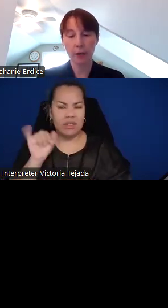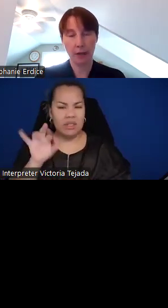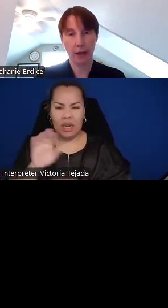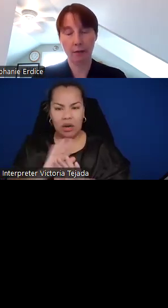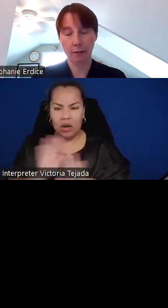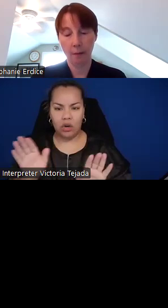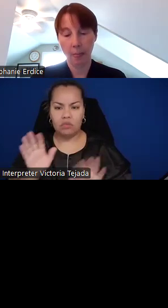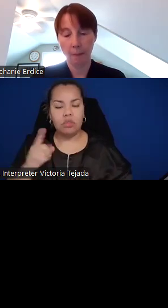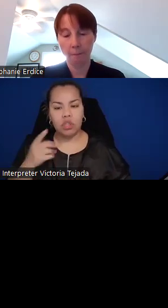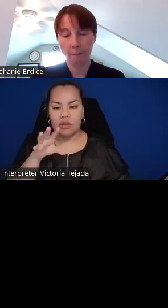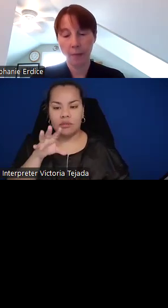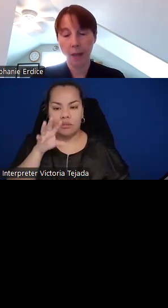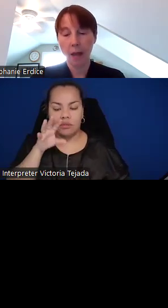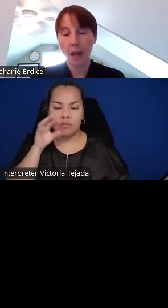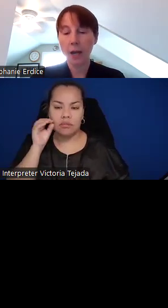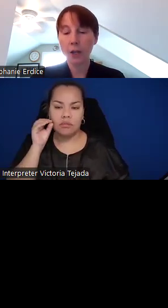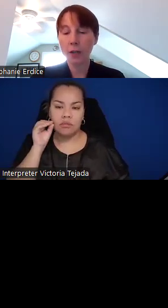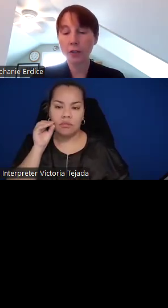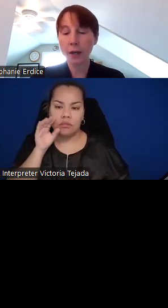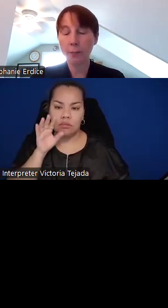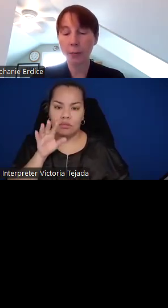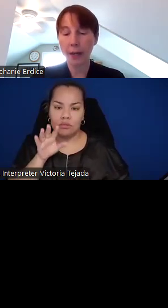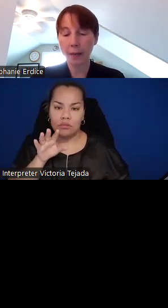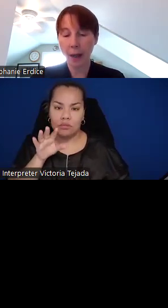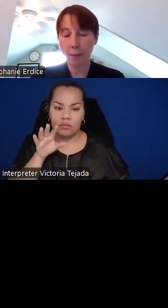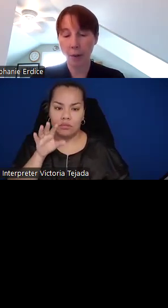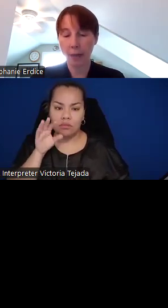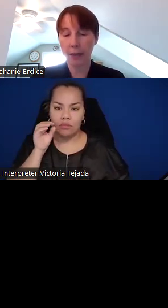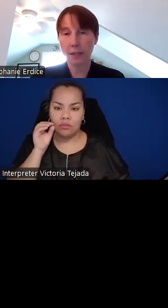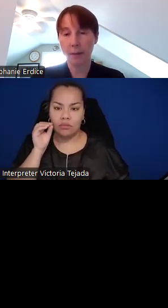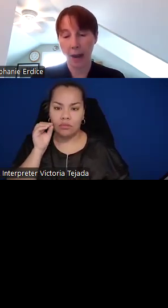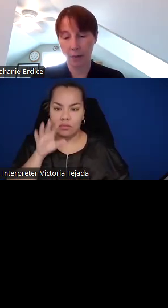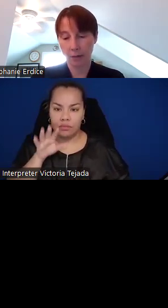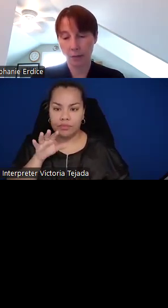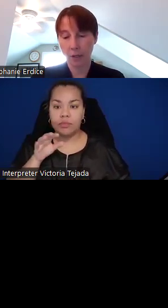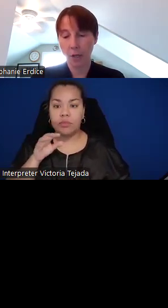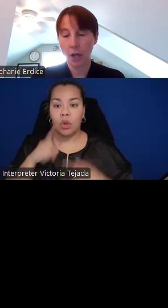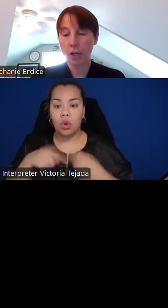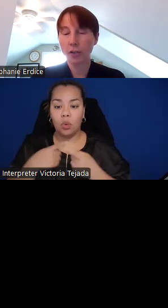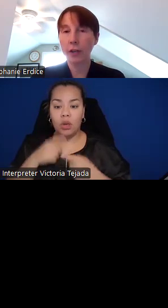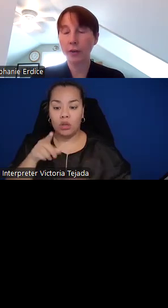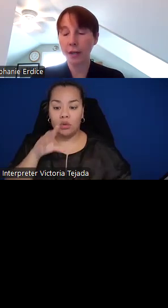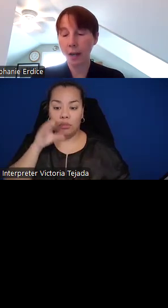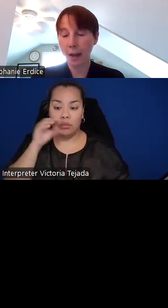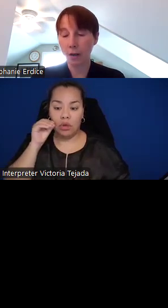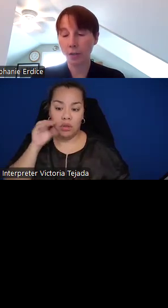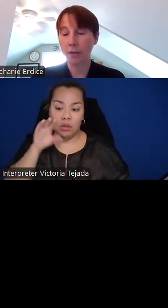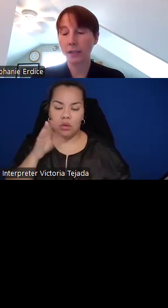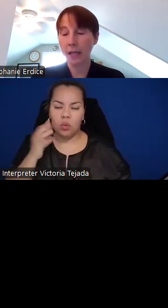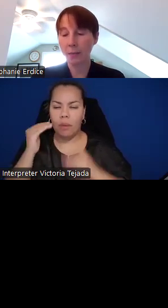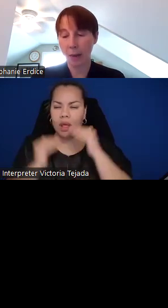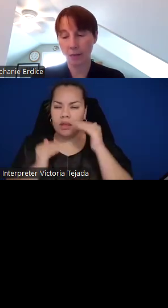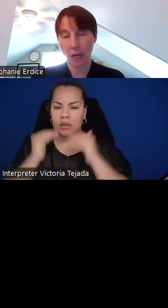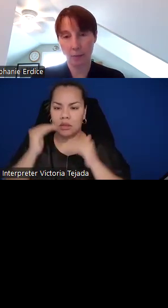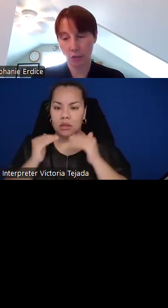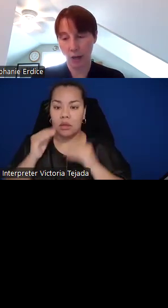just breathing. And you want to try to bring that breath into balance so that your inhales are